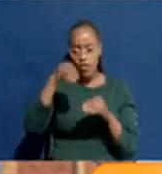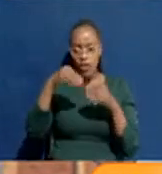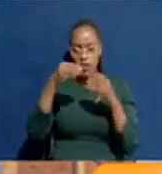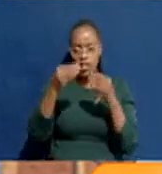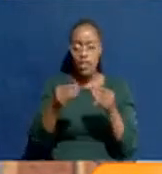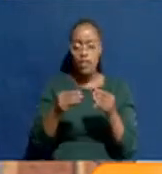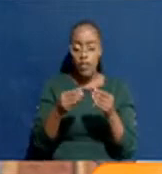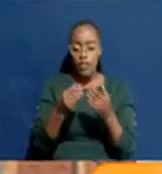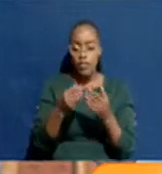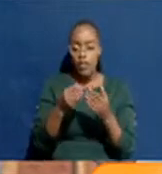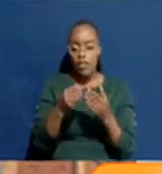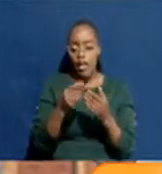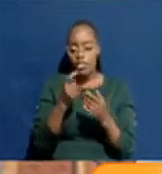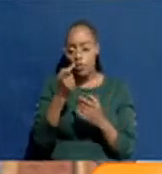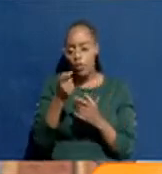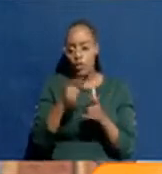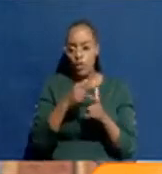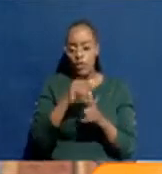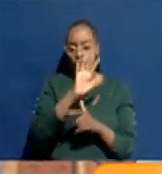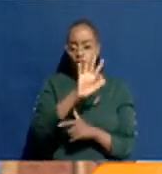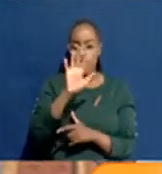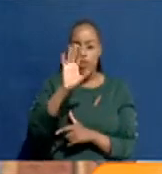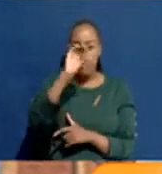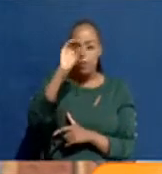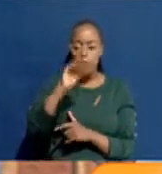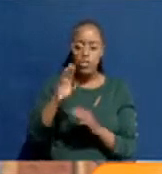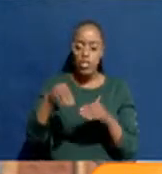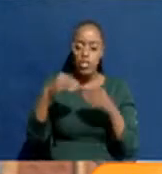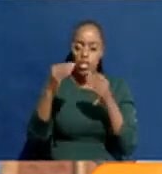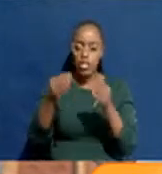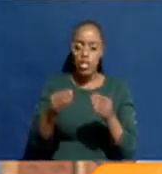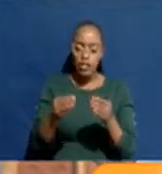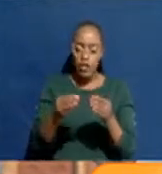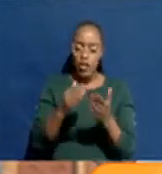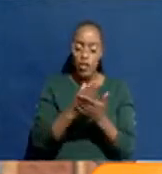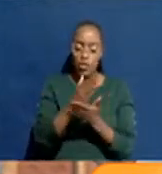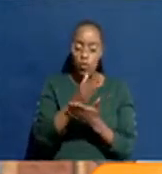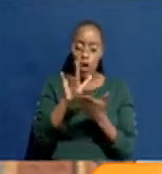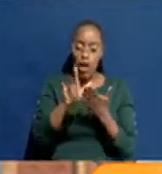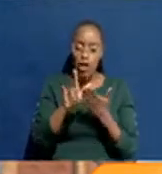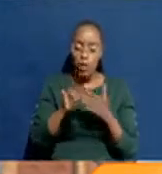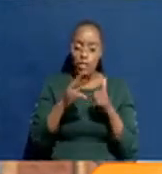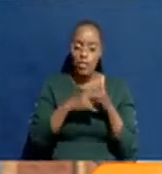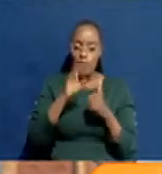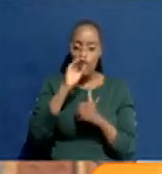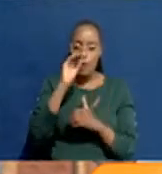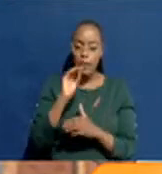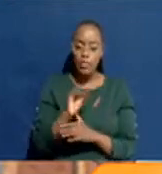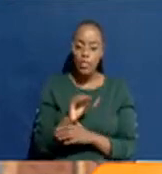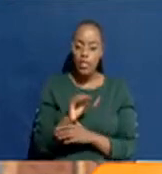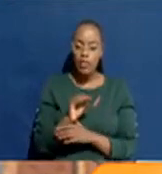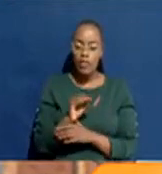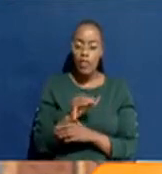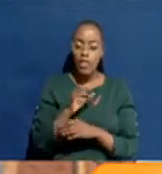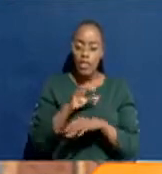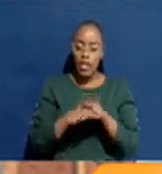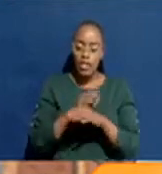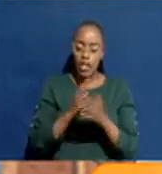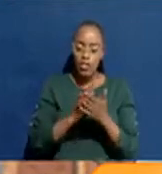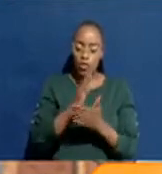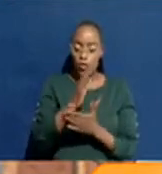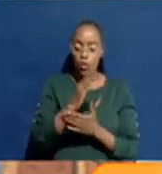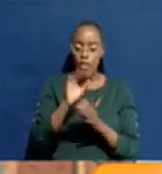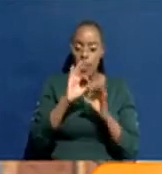of 38%, 55% will be given to you in form of a loan, 7% will be raised by the